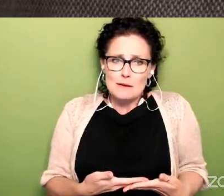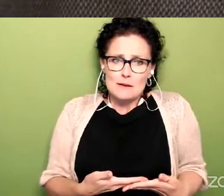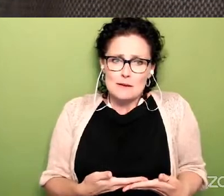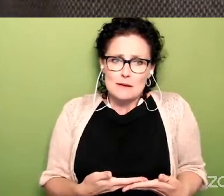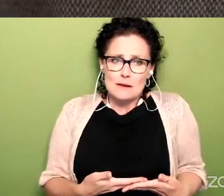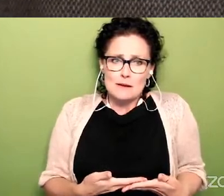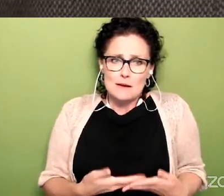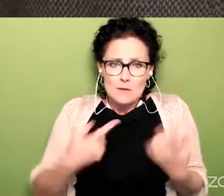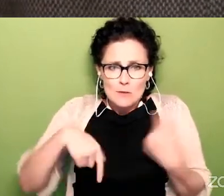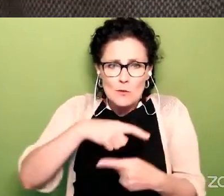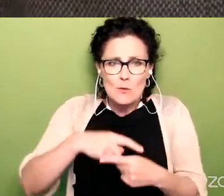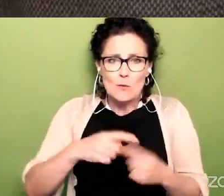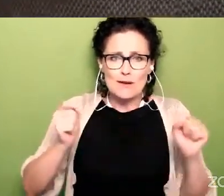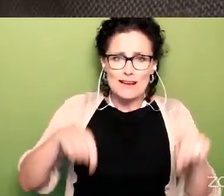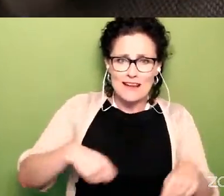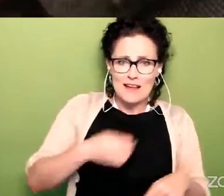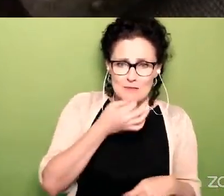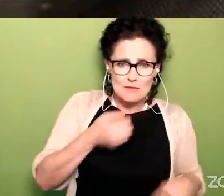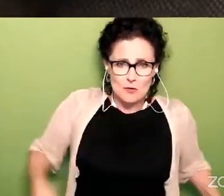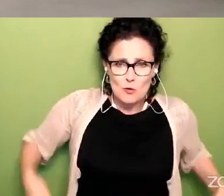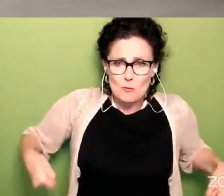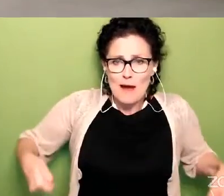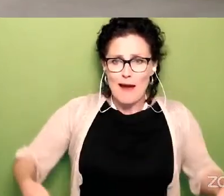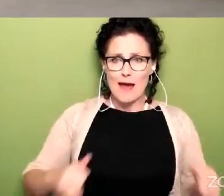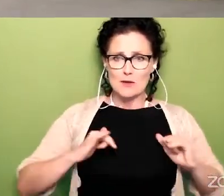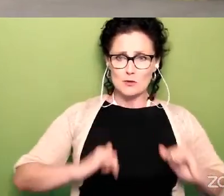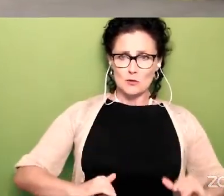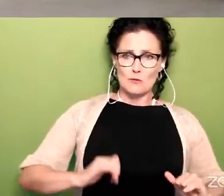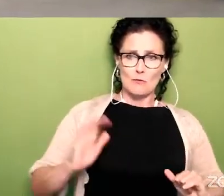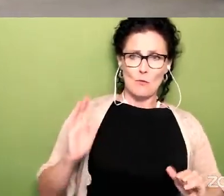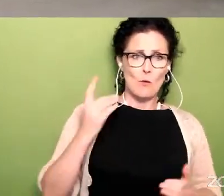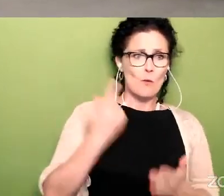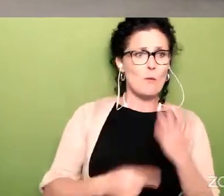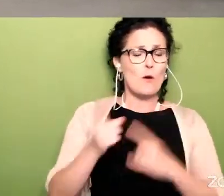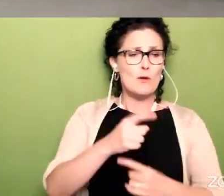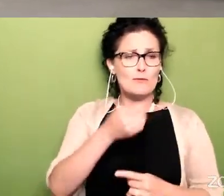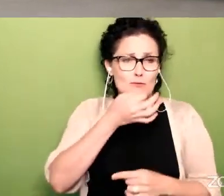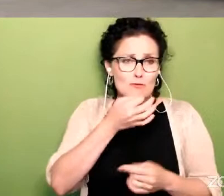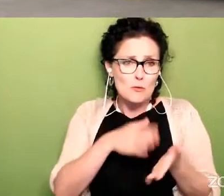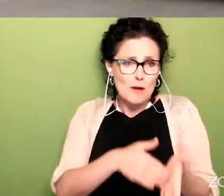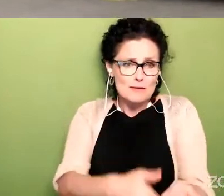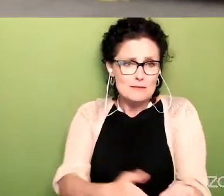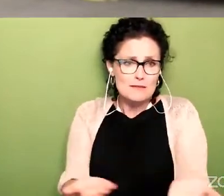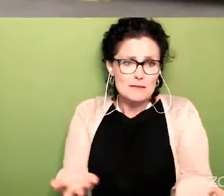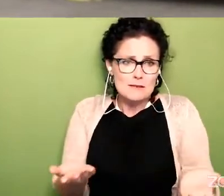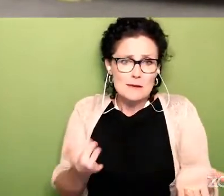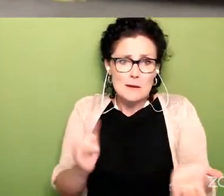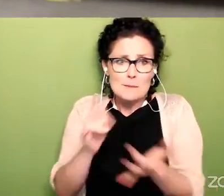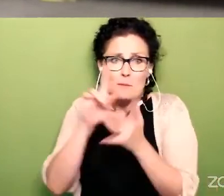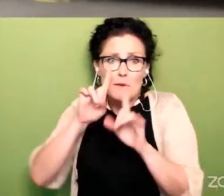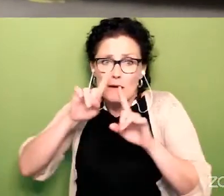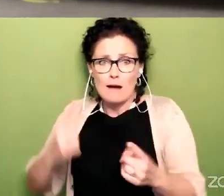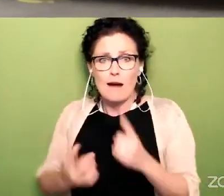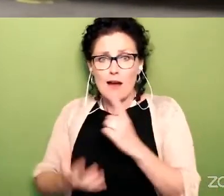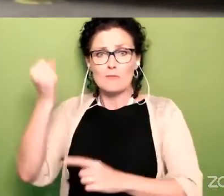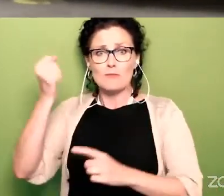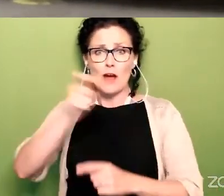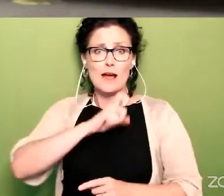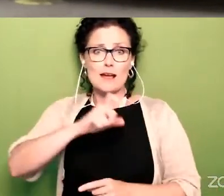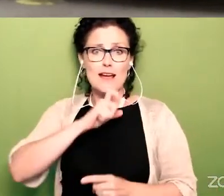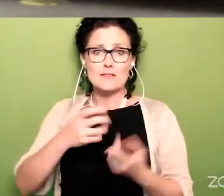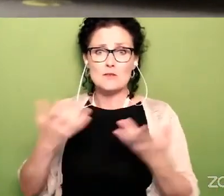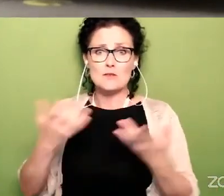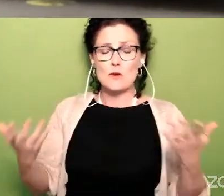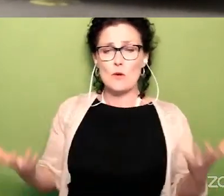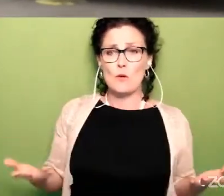Ruby Murray, right there. What is this? That's what he said. Just follow the Ruby Murray. How will we know when we